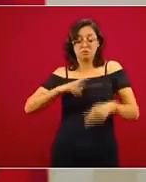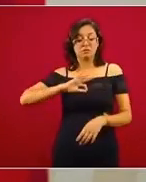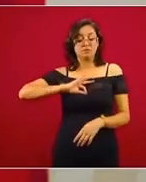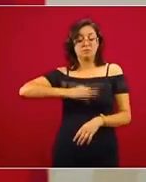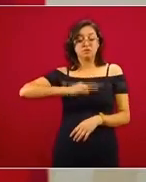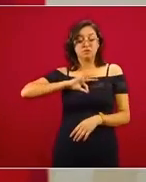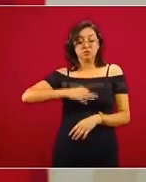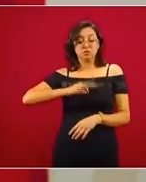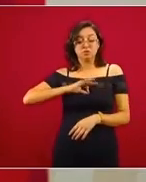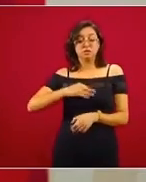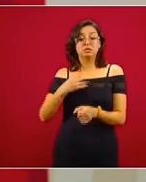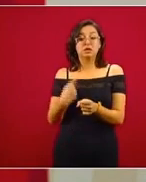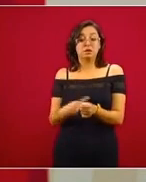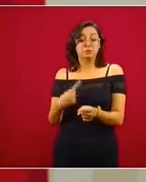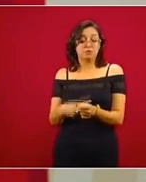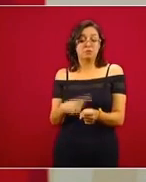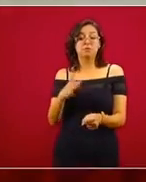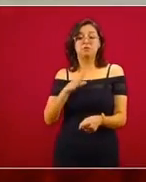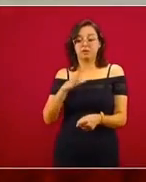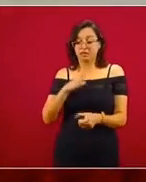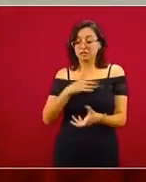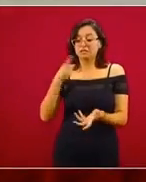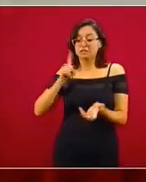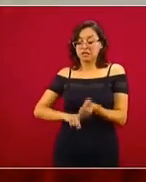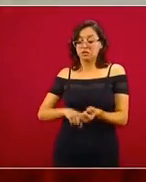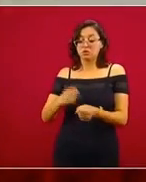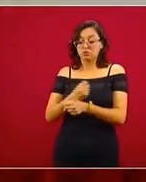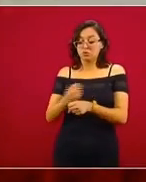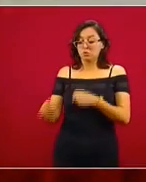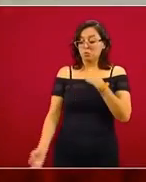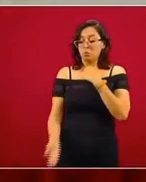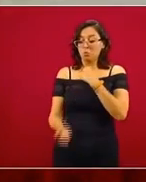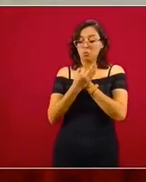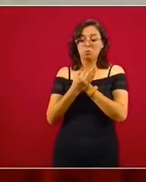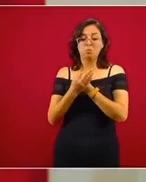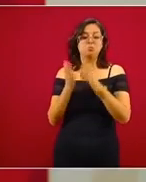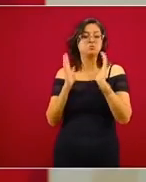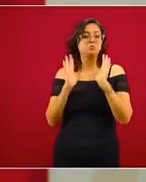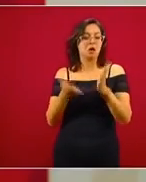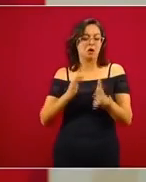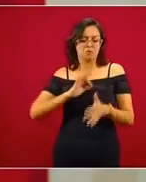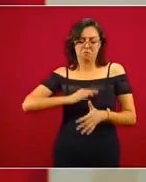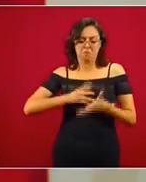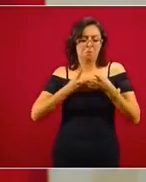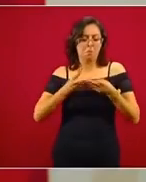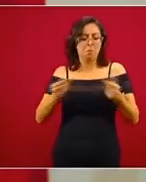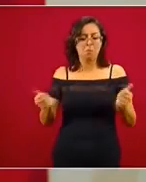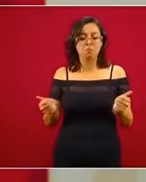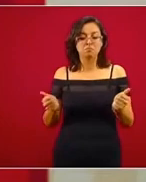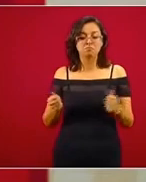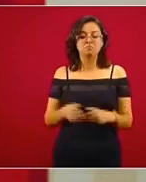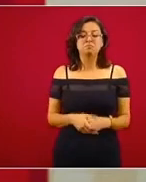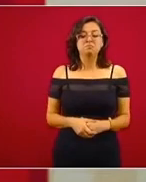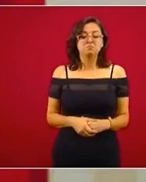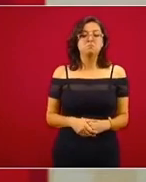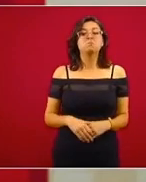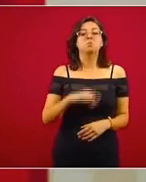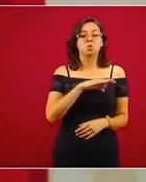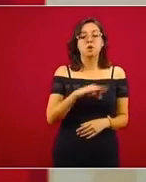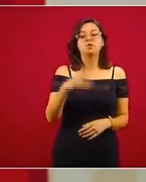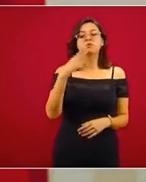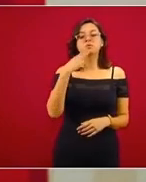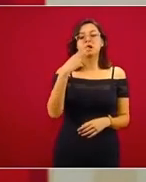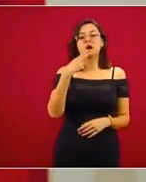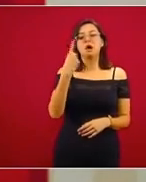yes, useful to document the history of infection in a person who very probably, at the point that they have antibodies,